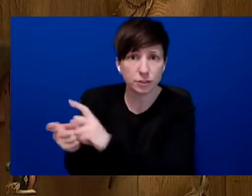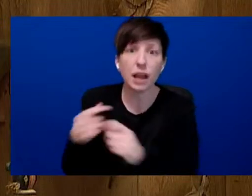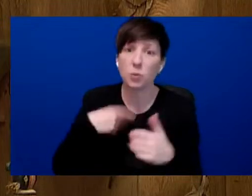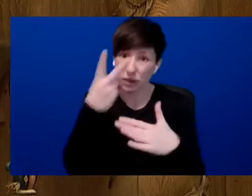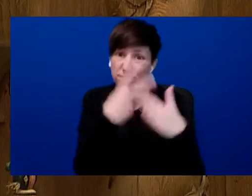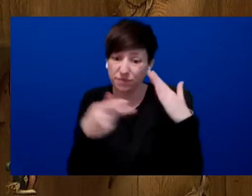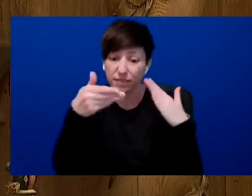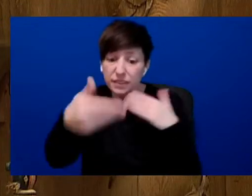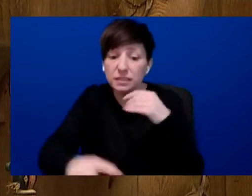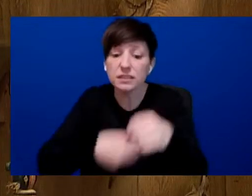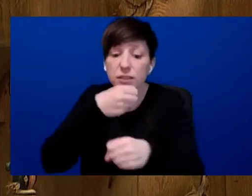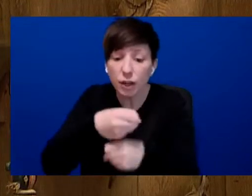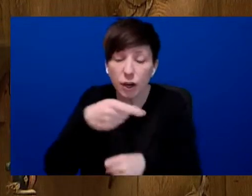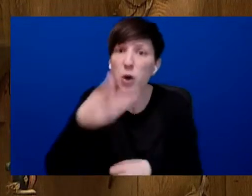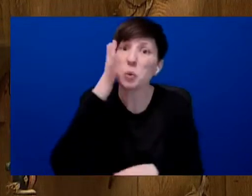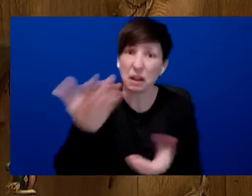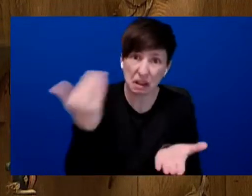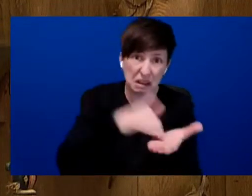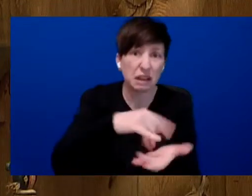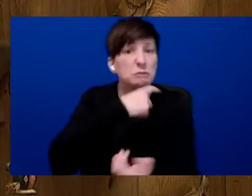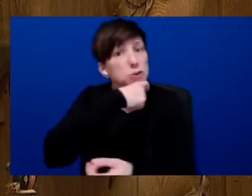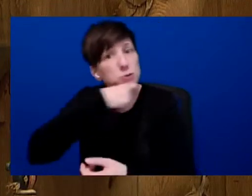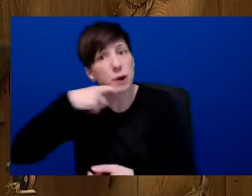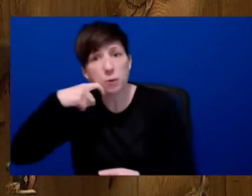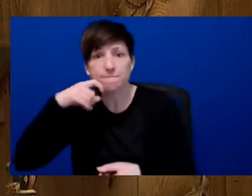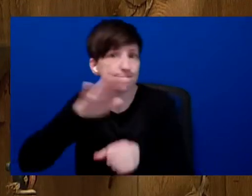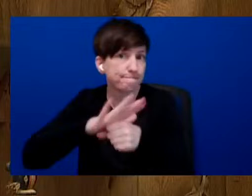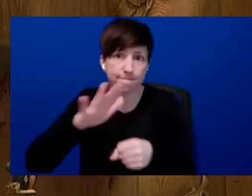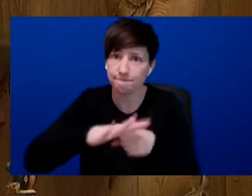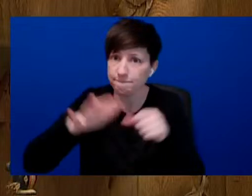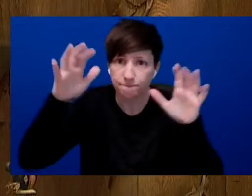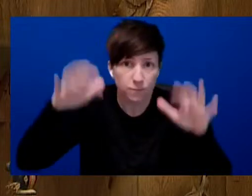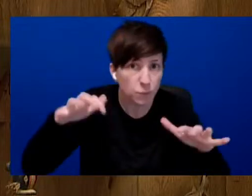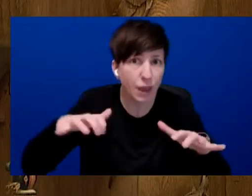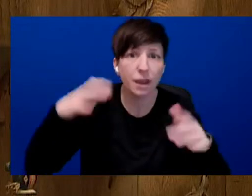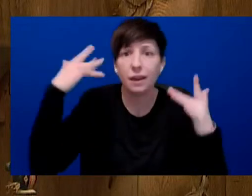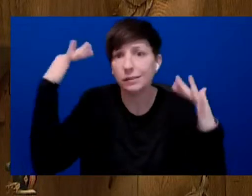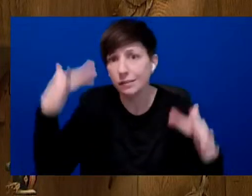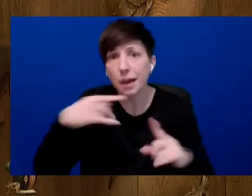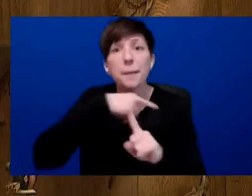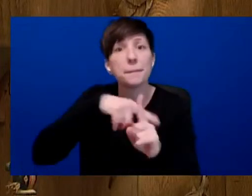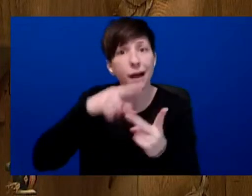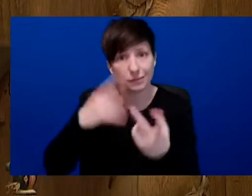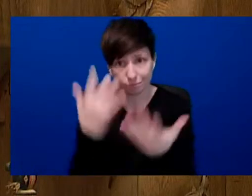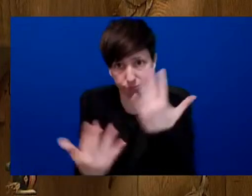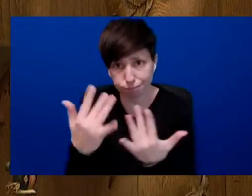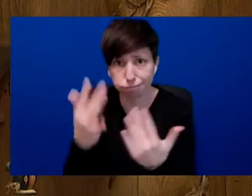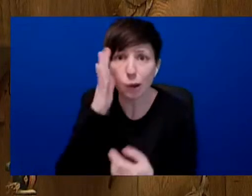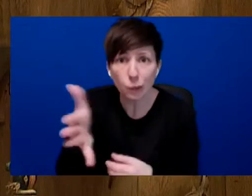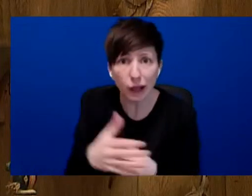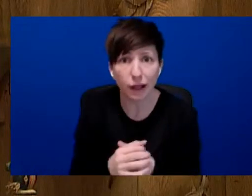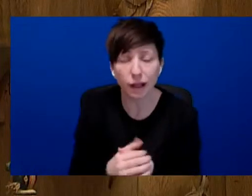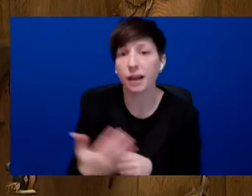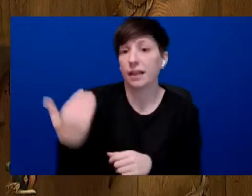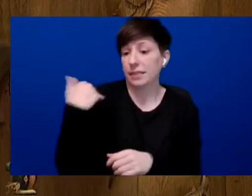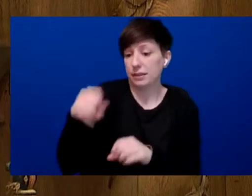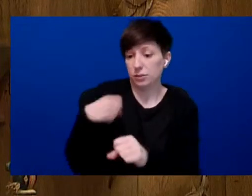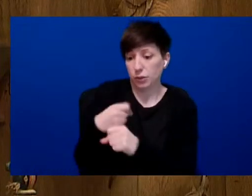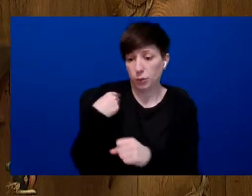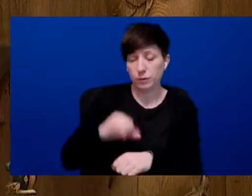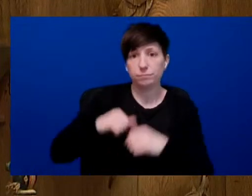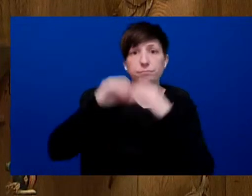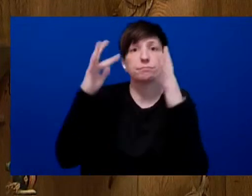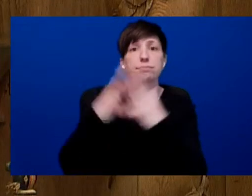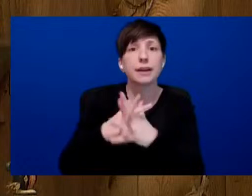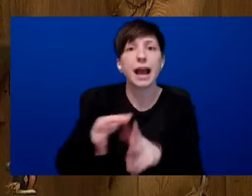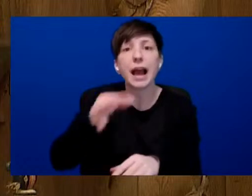season this summer. Last year, your government launched an expert task force on emergencies. The goal was to determine